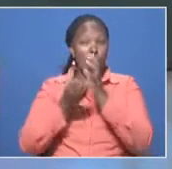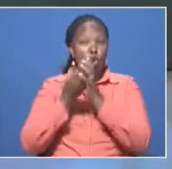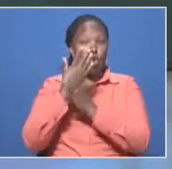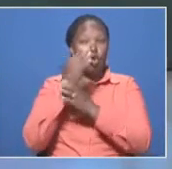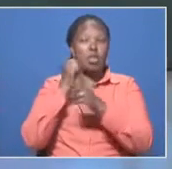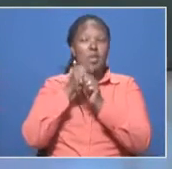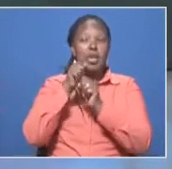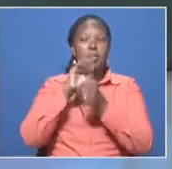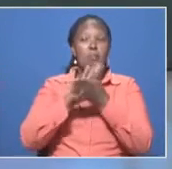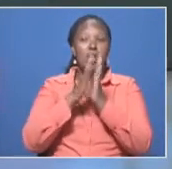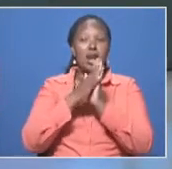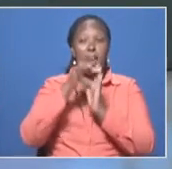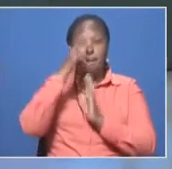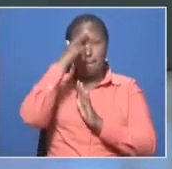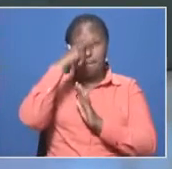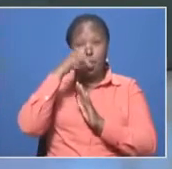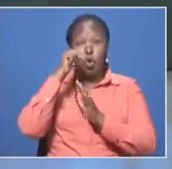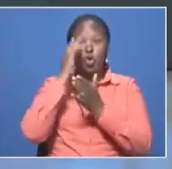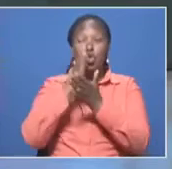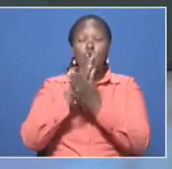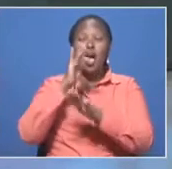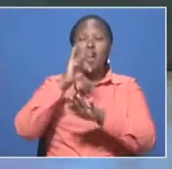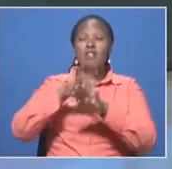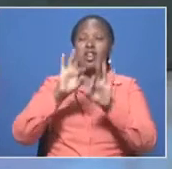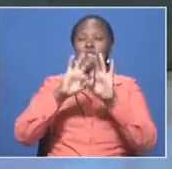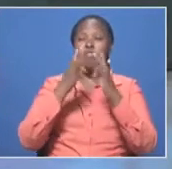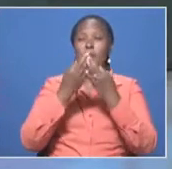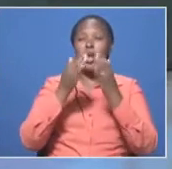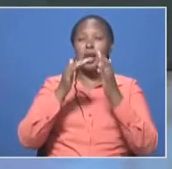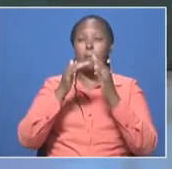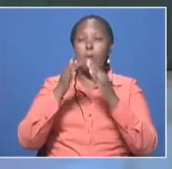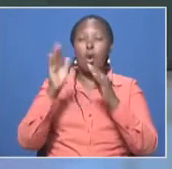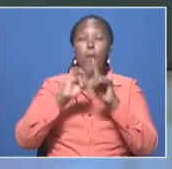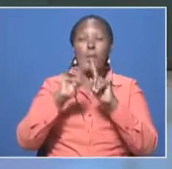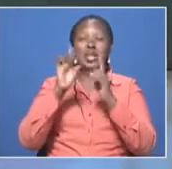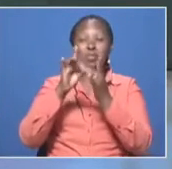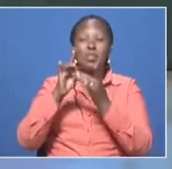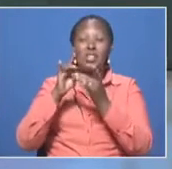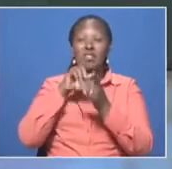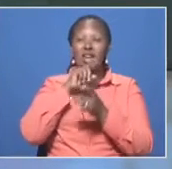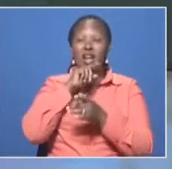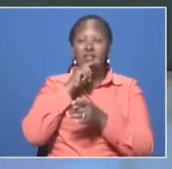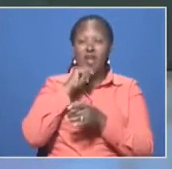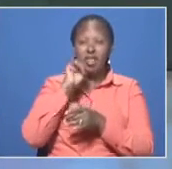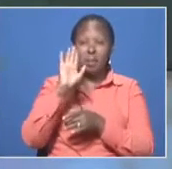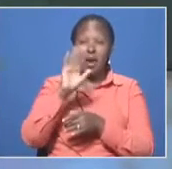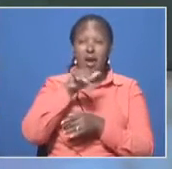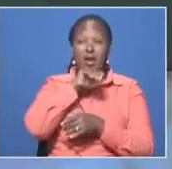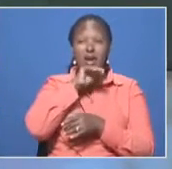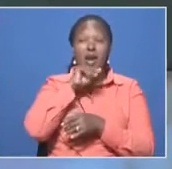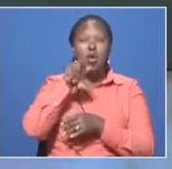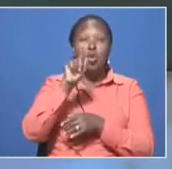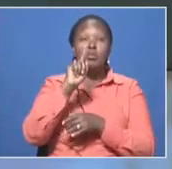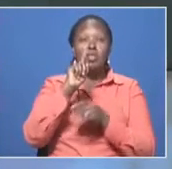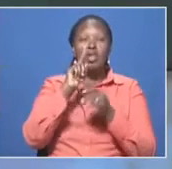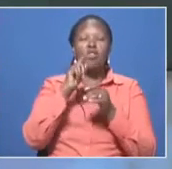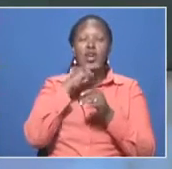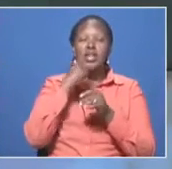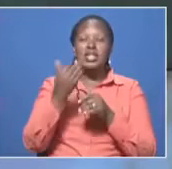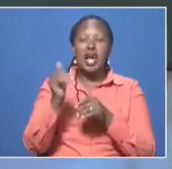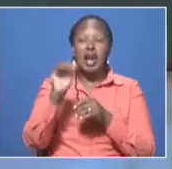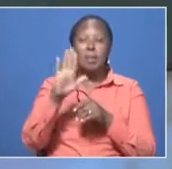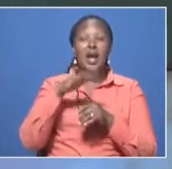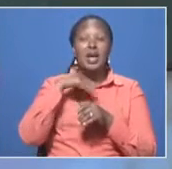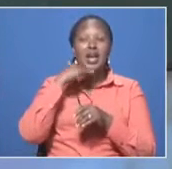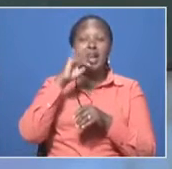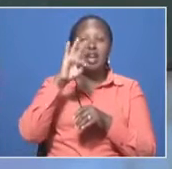blind. It was a heavy blow to the entire family, but more so to her father, Raila, who had just lost his eldest son, Fidel, and